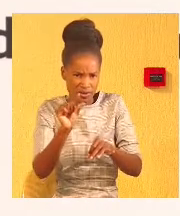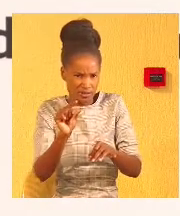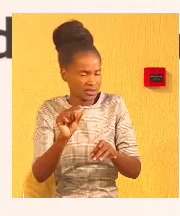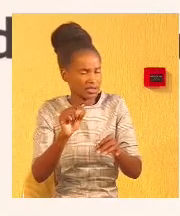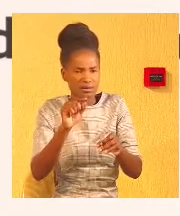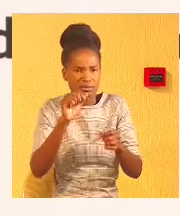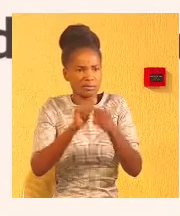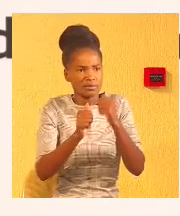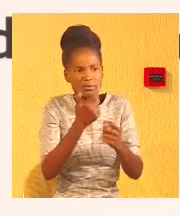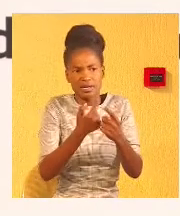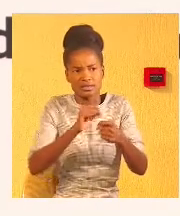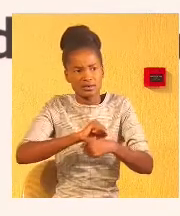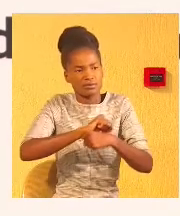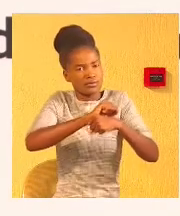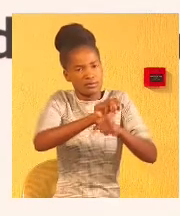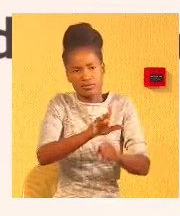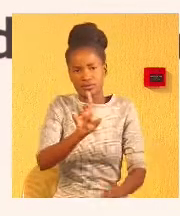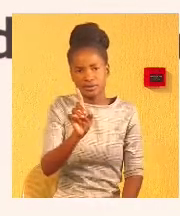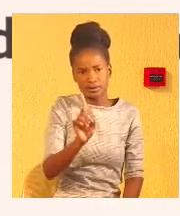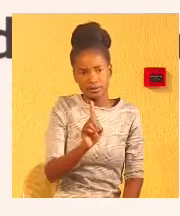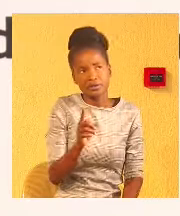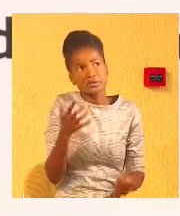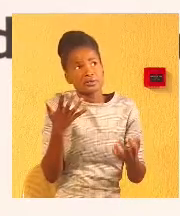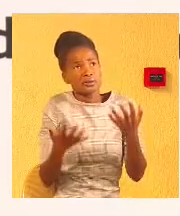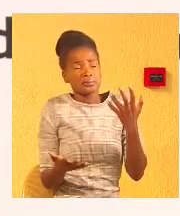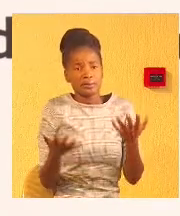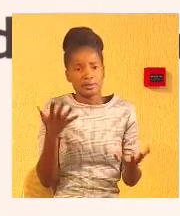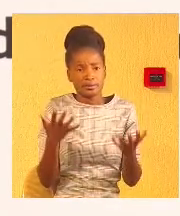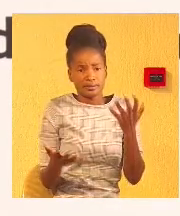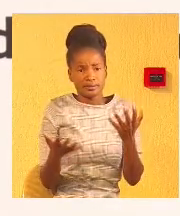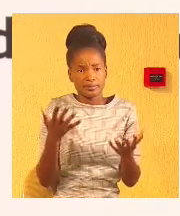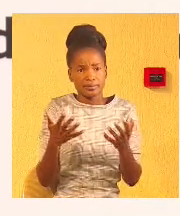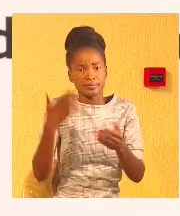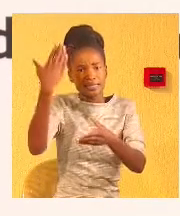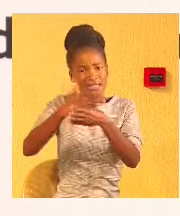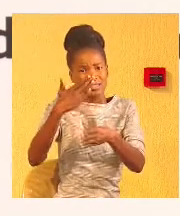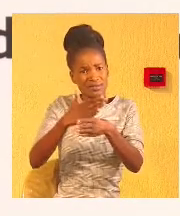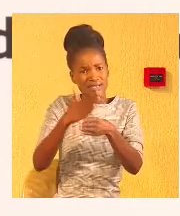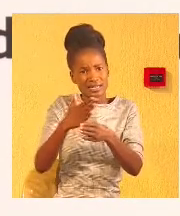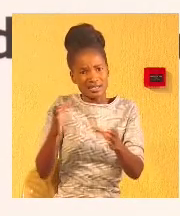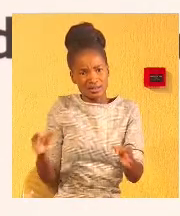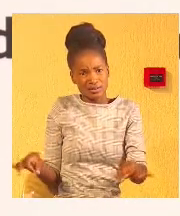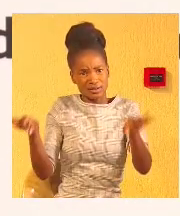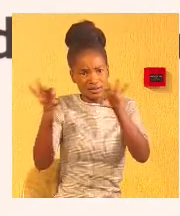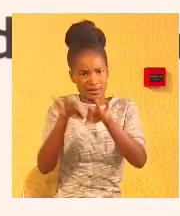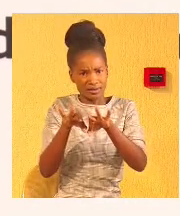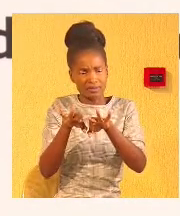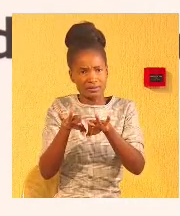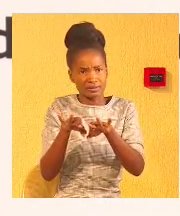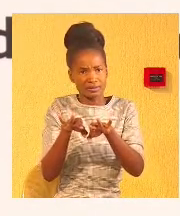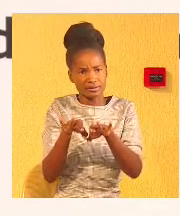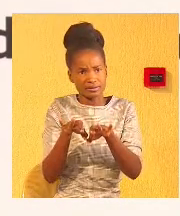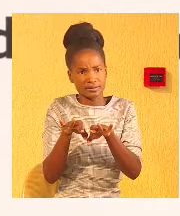So all in all, one could say that the agricultural sector is still